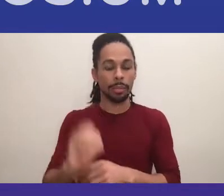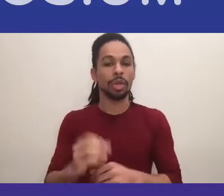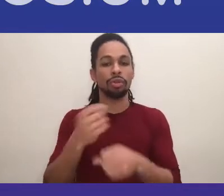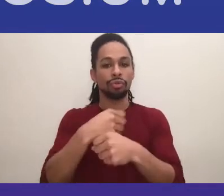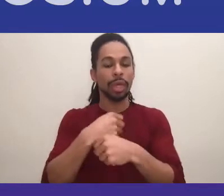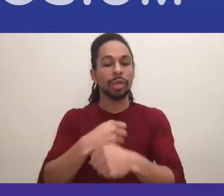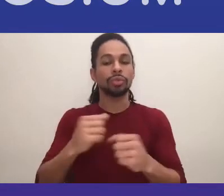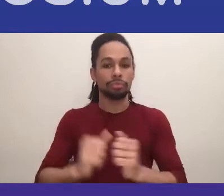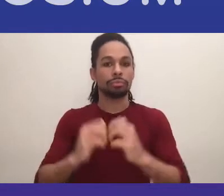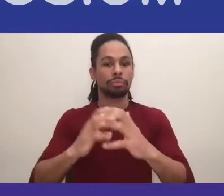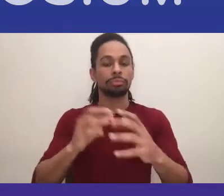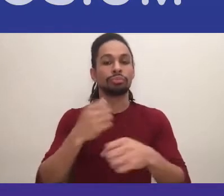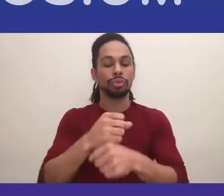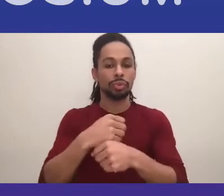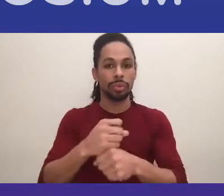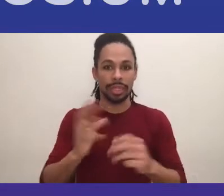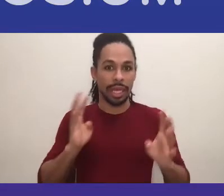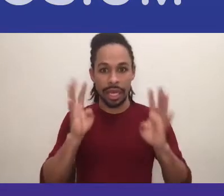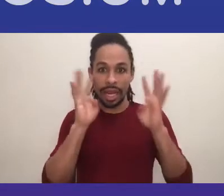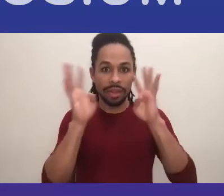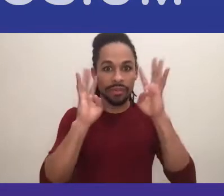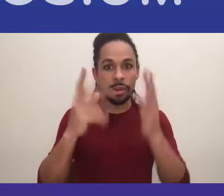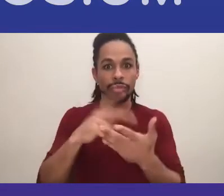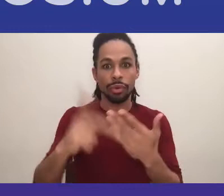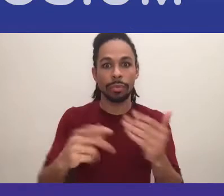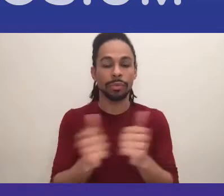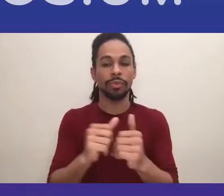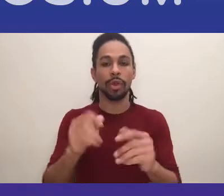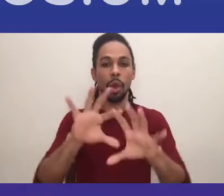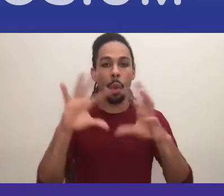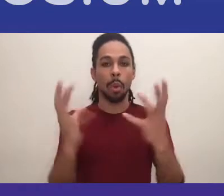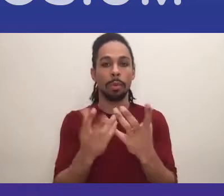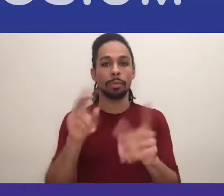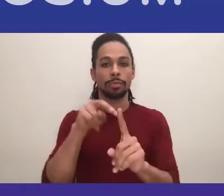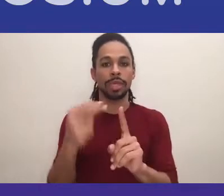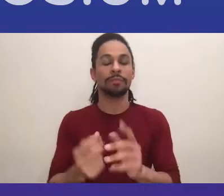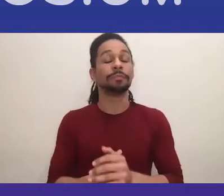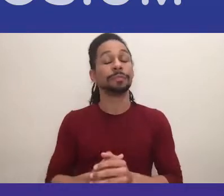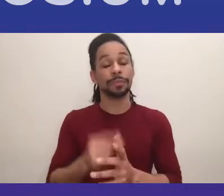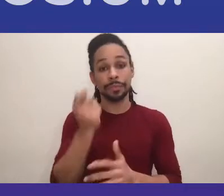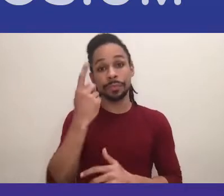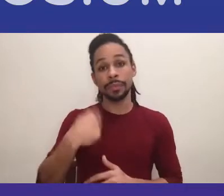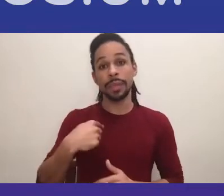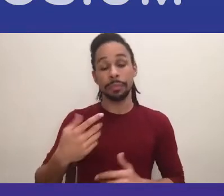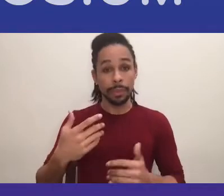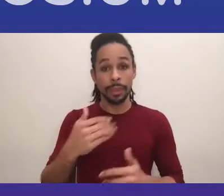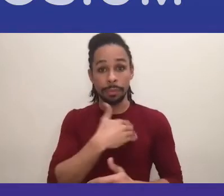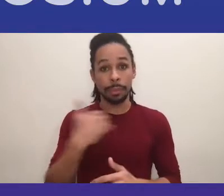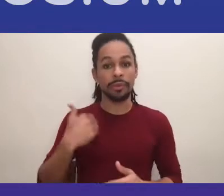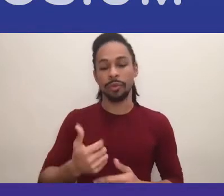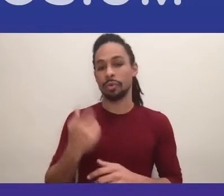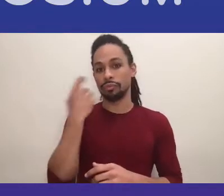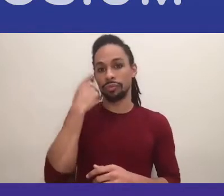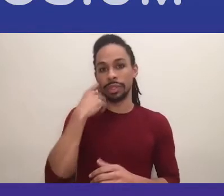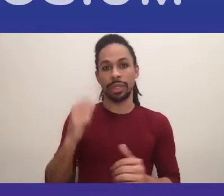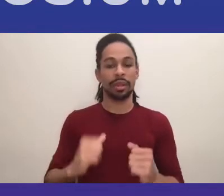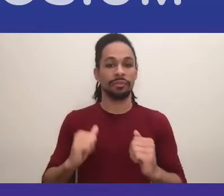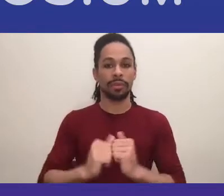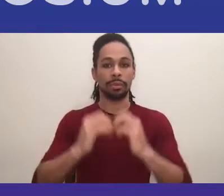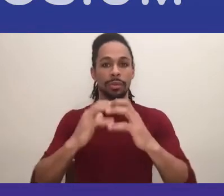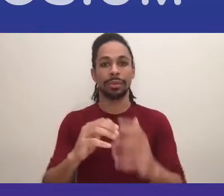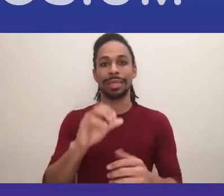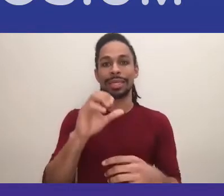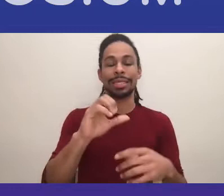programs with the global perspective. I'm a member of a recently found SIPA,